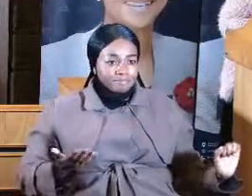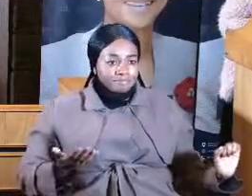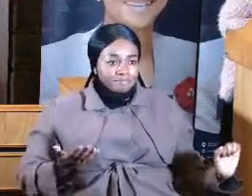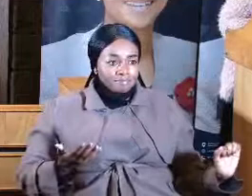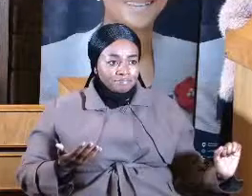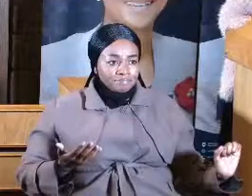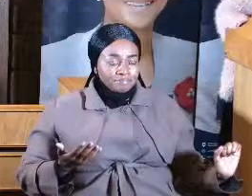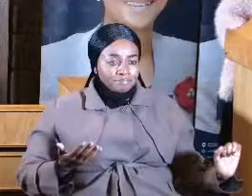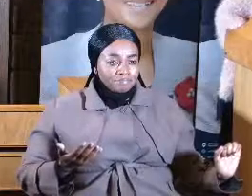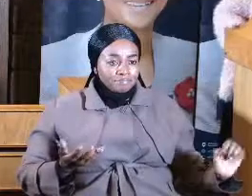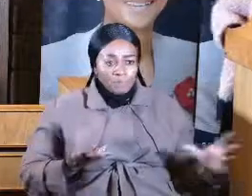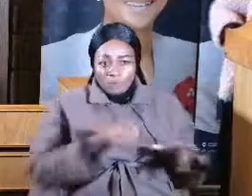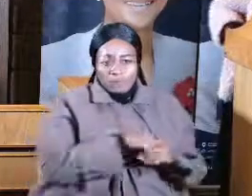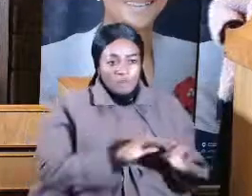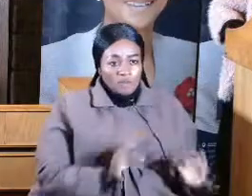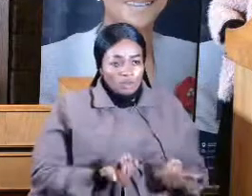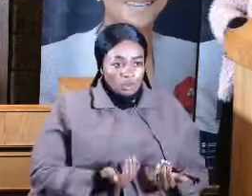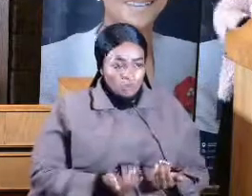affair?